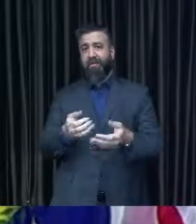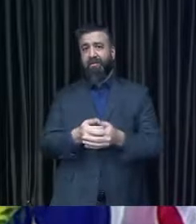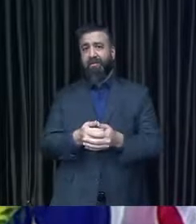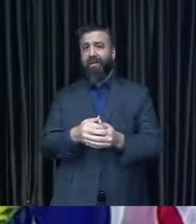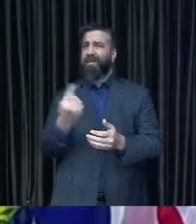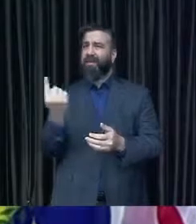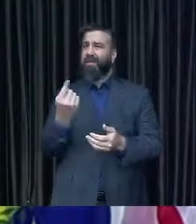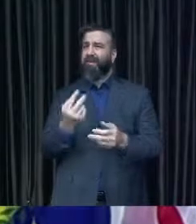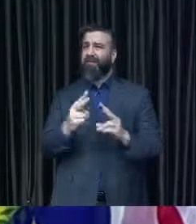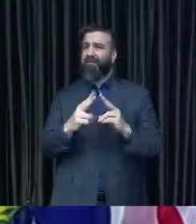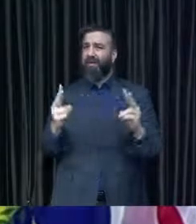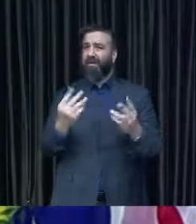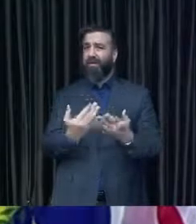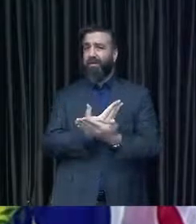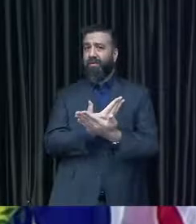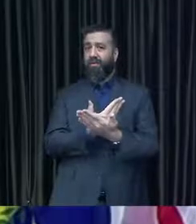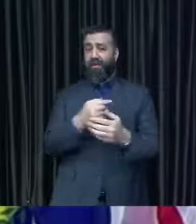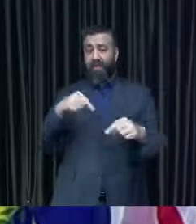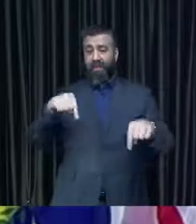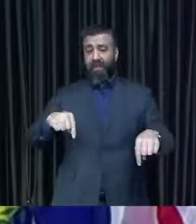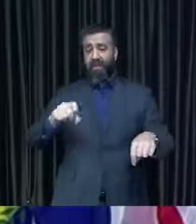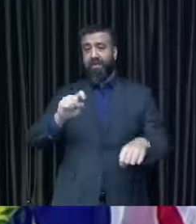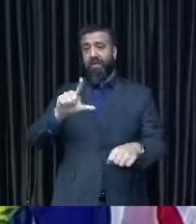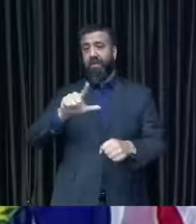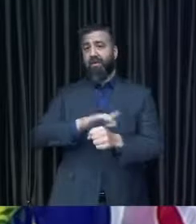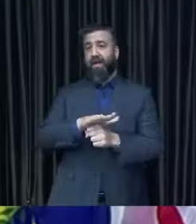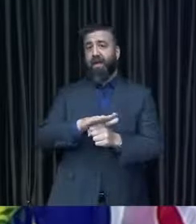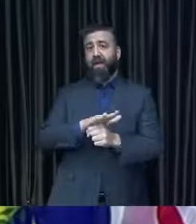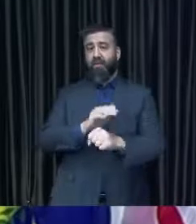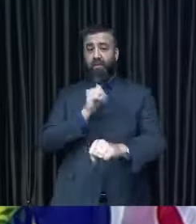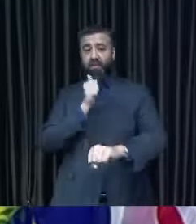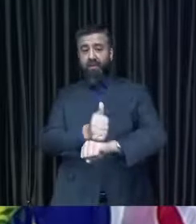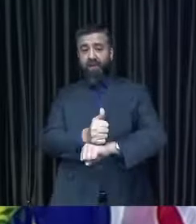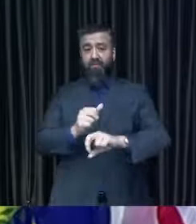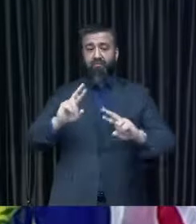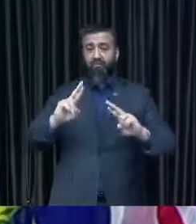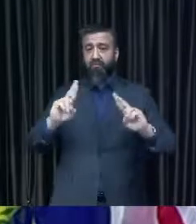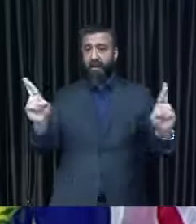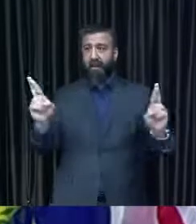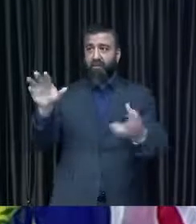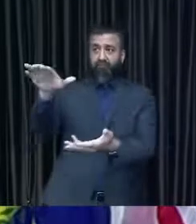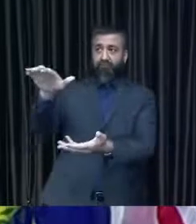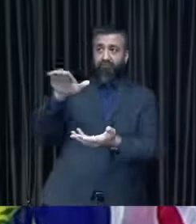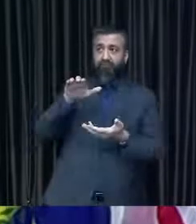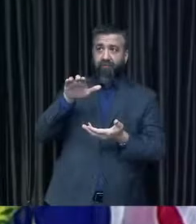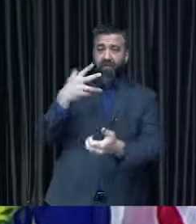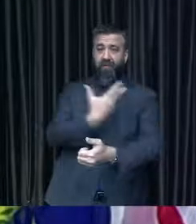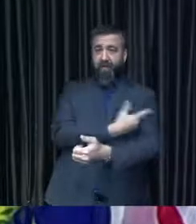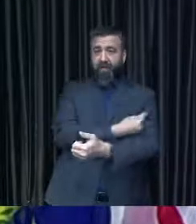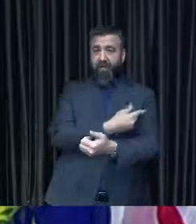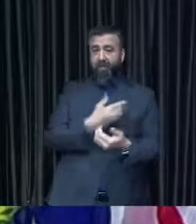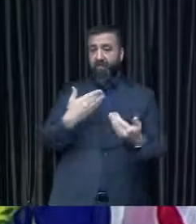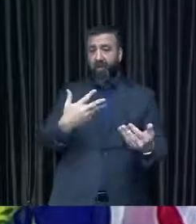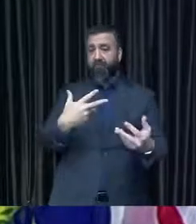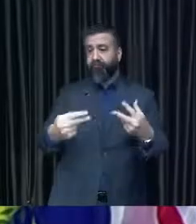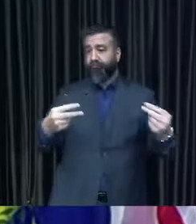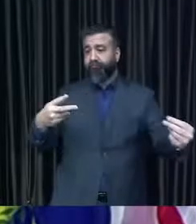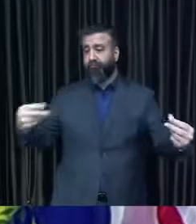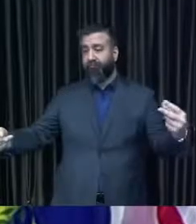new. Here in St. Louis County, we are setting up the infrastructure to get the vaccine in people's arms as fast as we receive